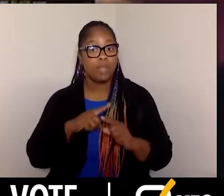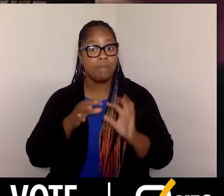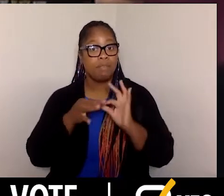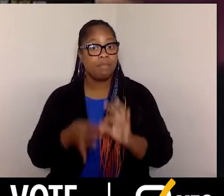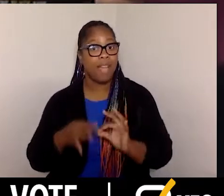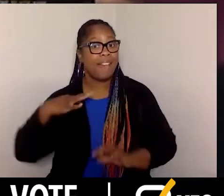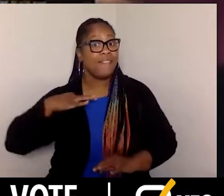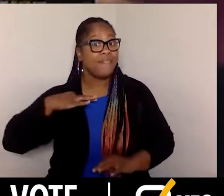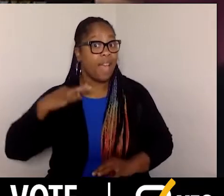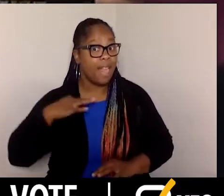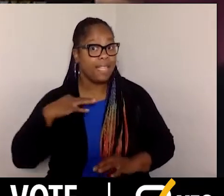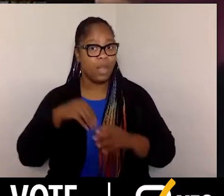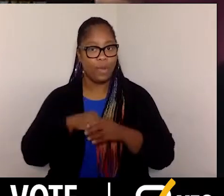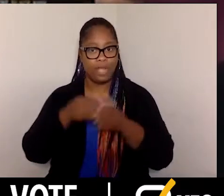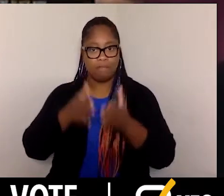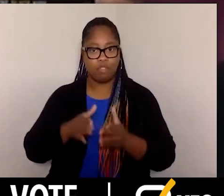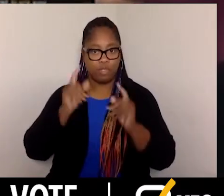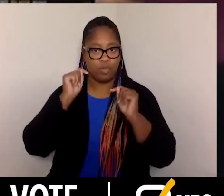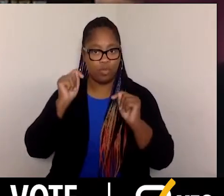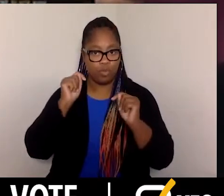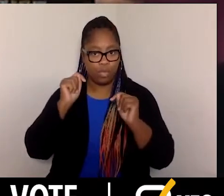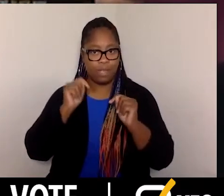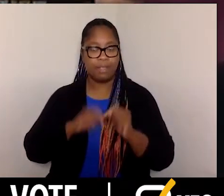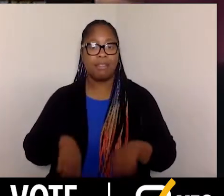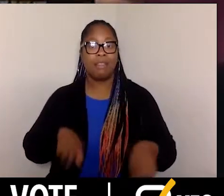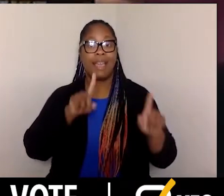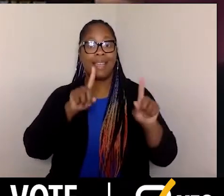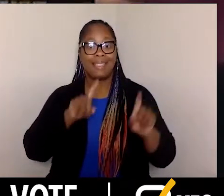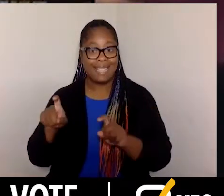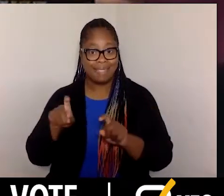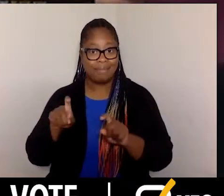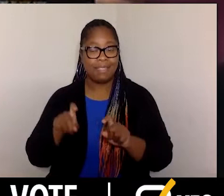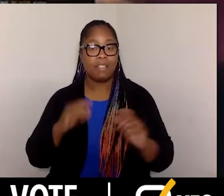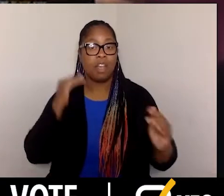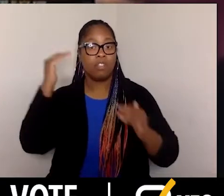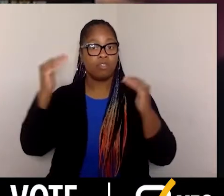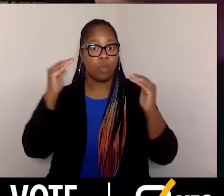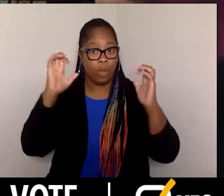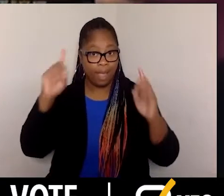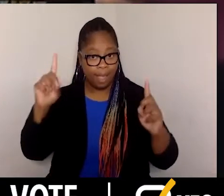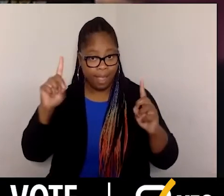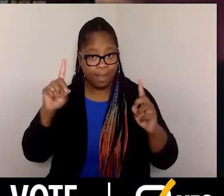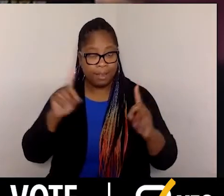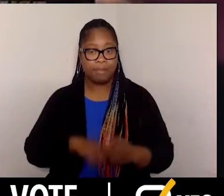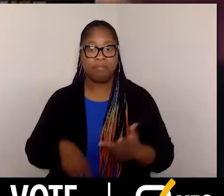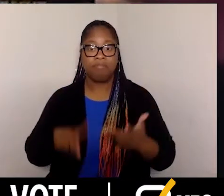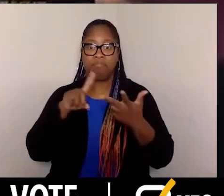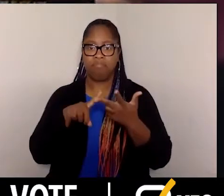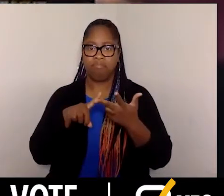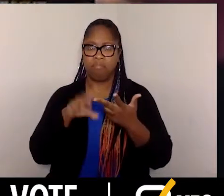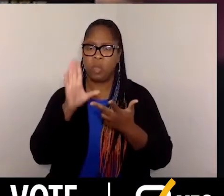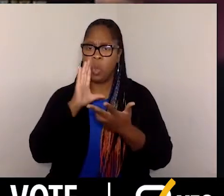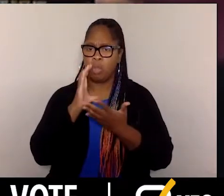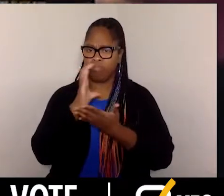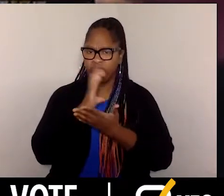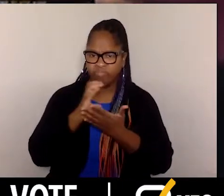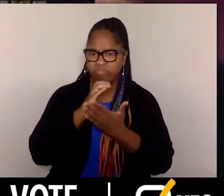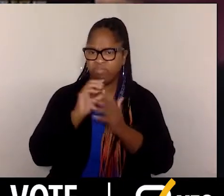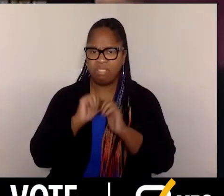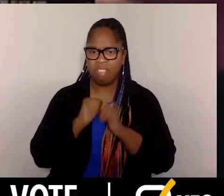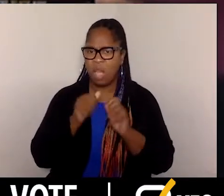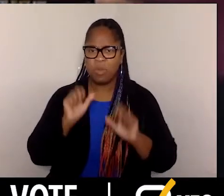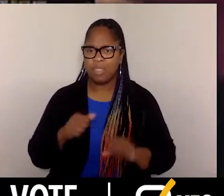voluntary in-person tutoring, assessments, and adult ed, and look at how we can take control of